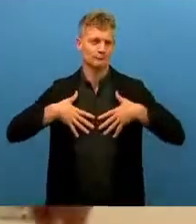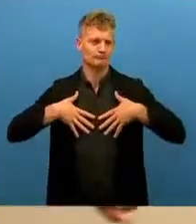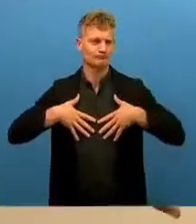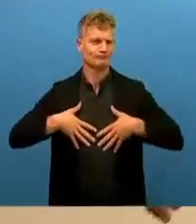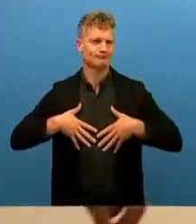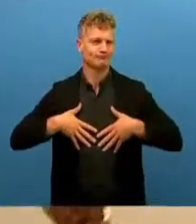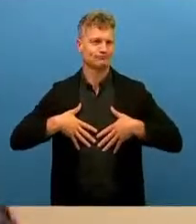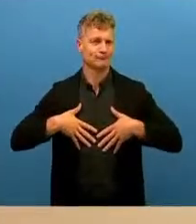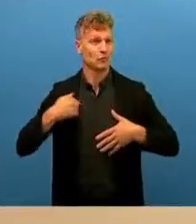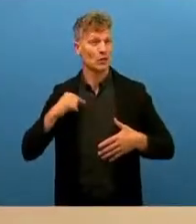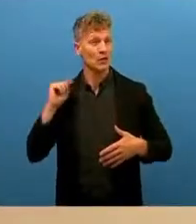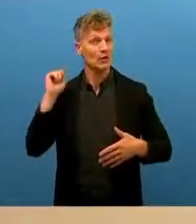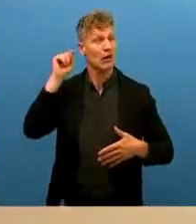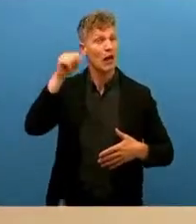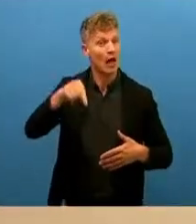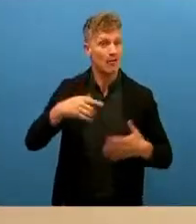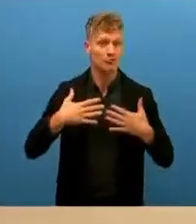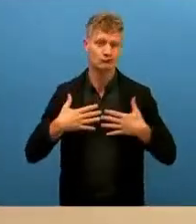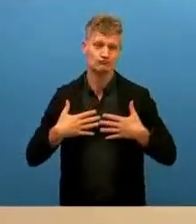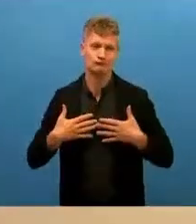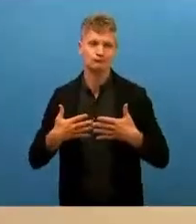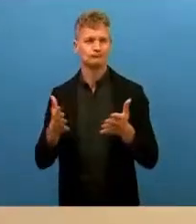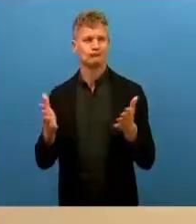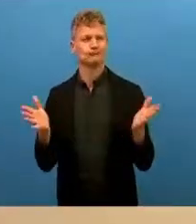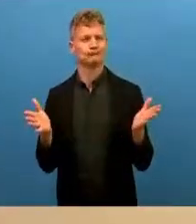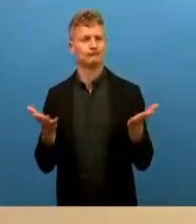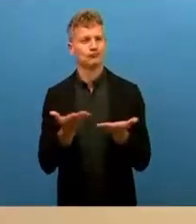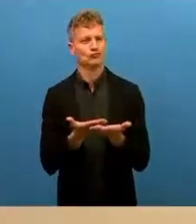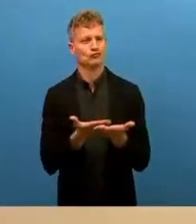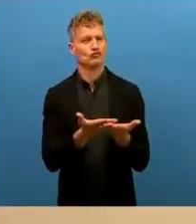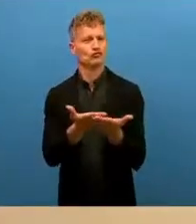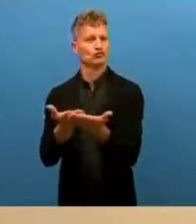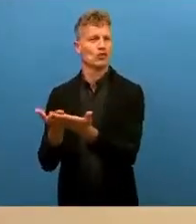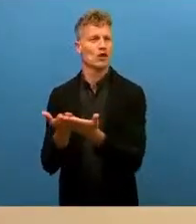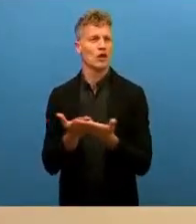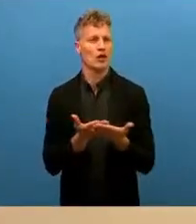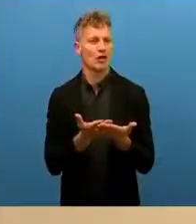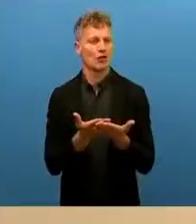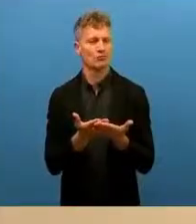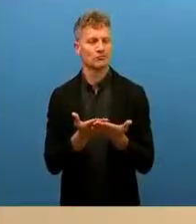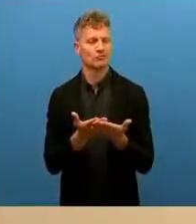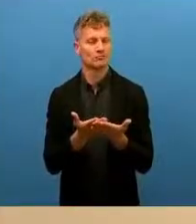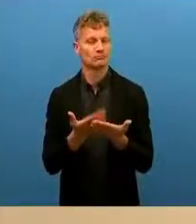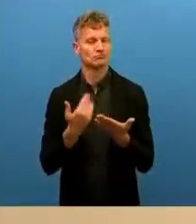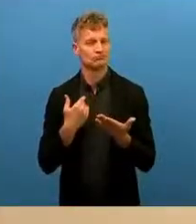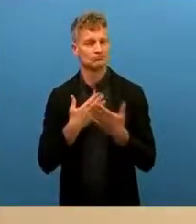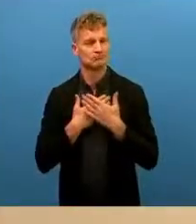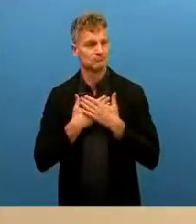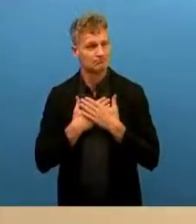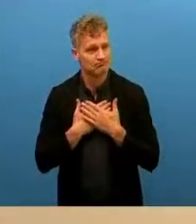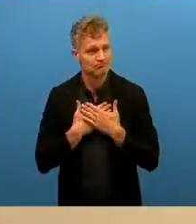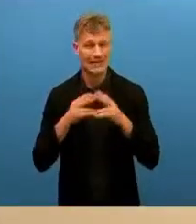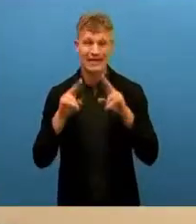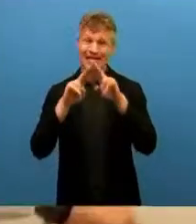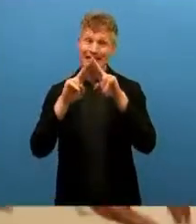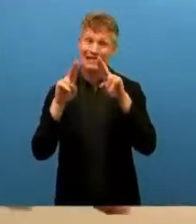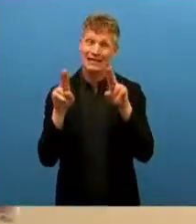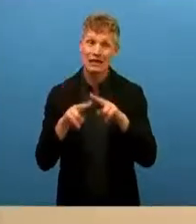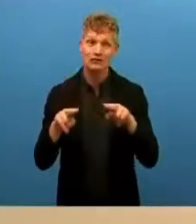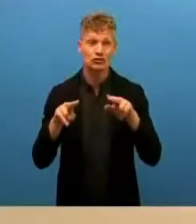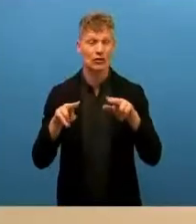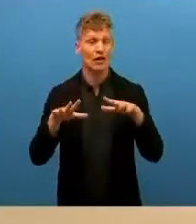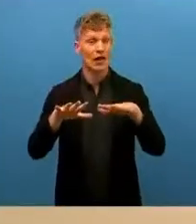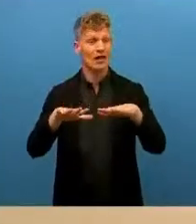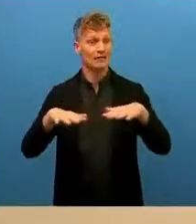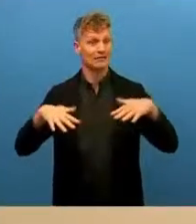to share. From the millenary tradition of the Anáhuac, we extend a greeting to the International Assembly on behalf of the Grandfathers Major Council